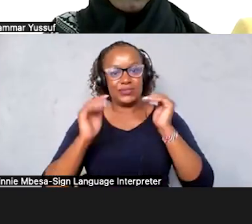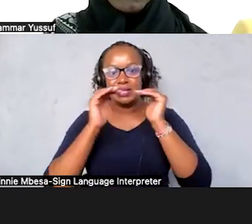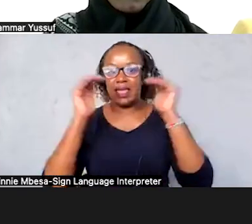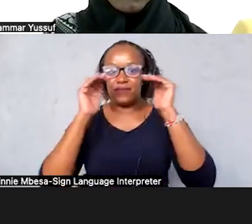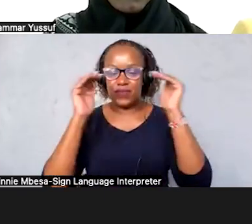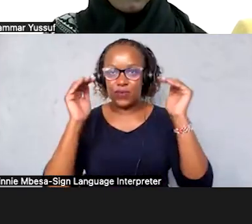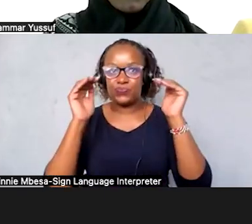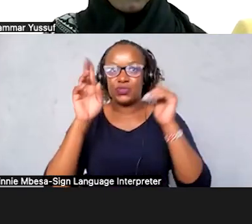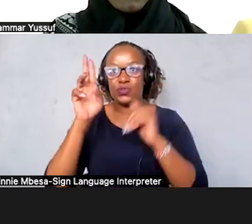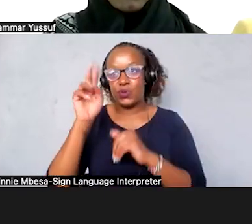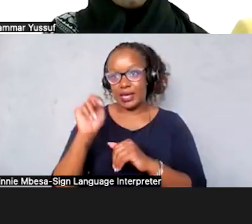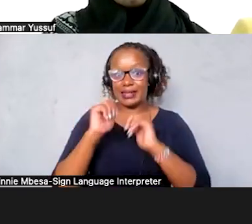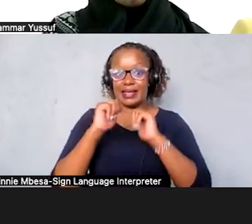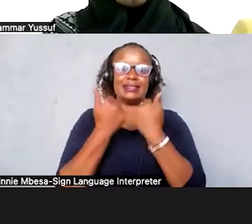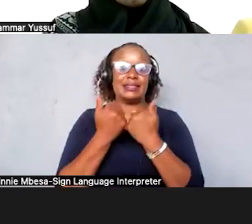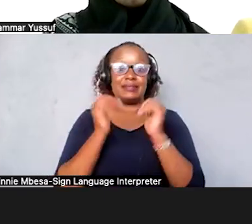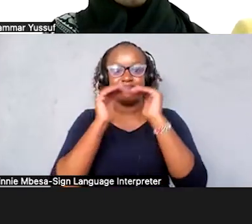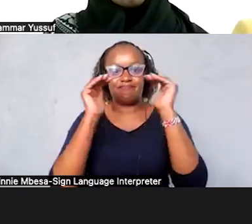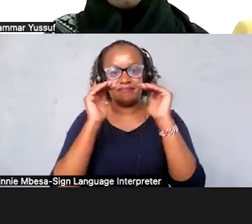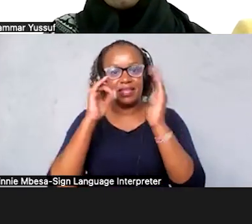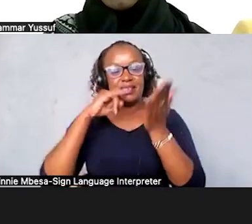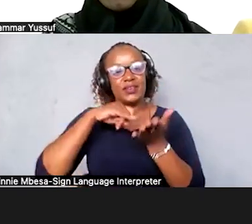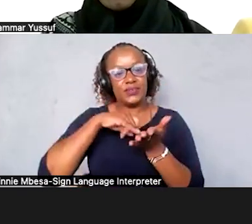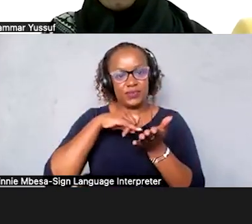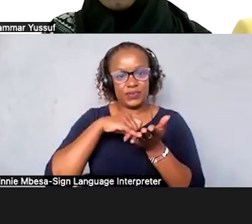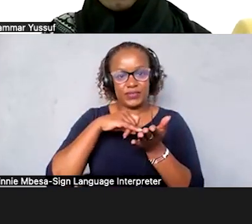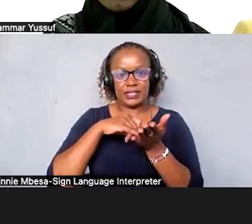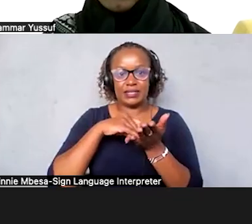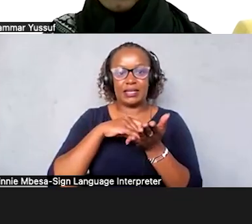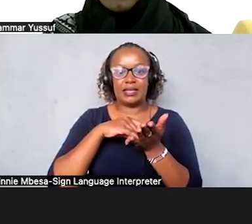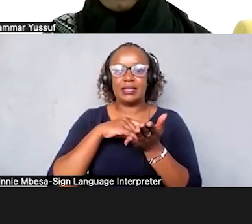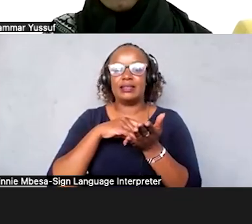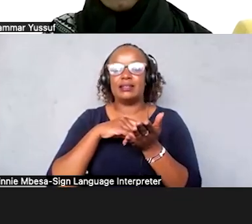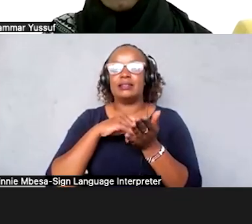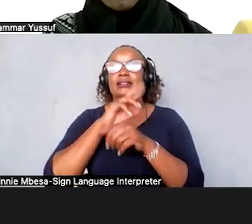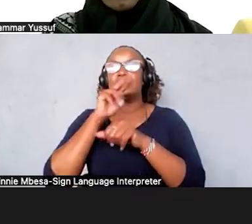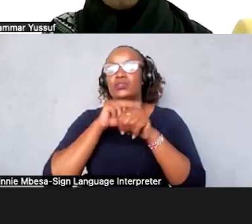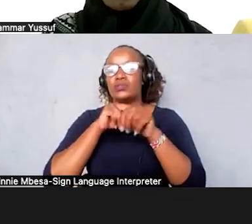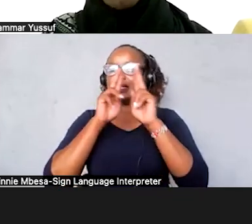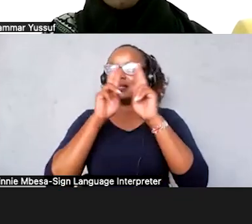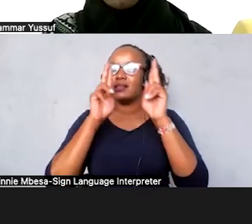also involve international and governmental organizations, civic societies,